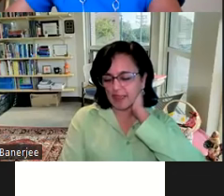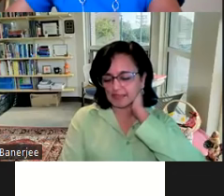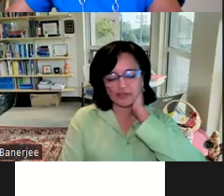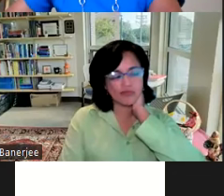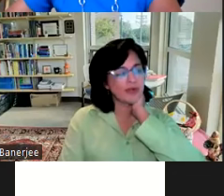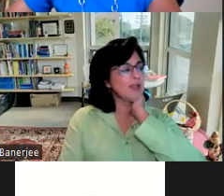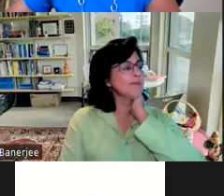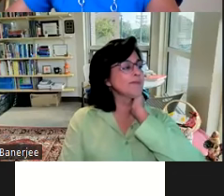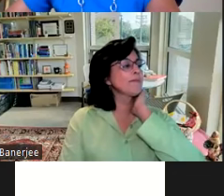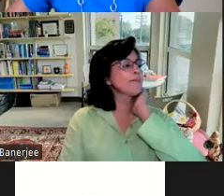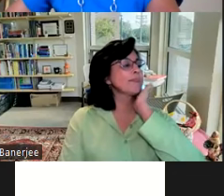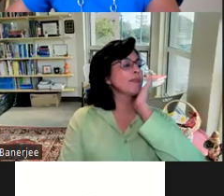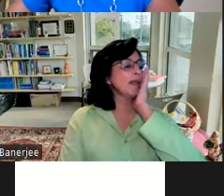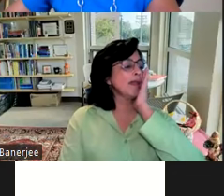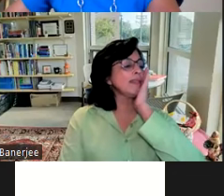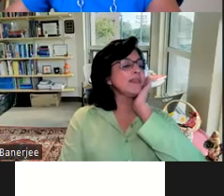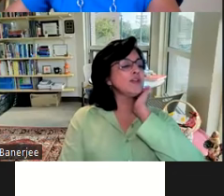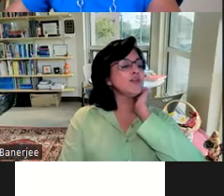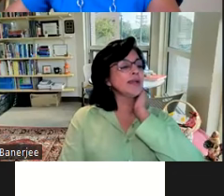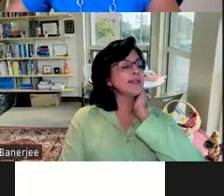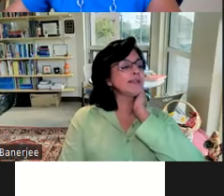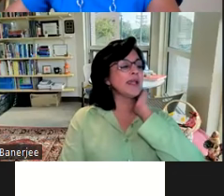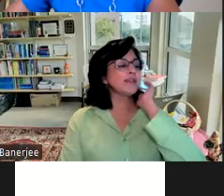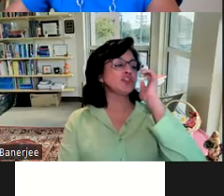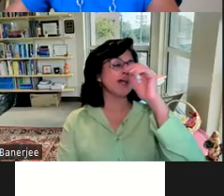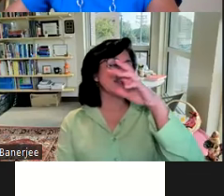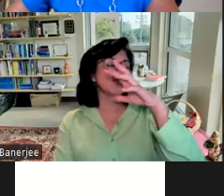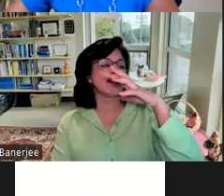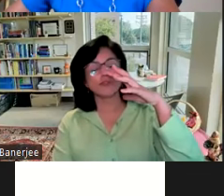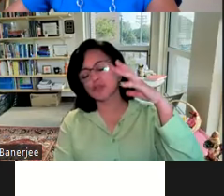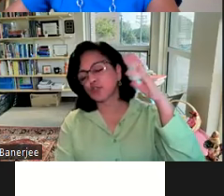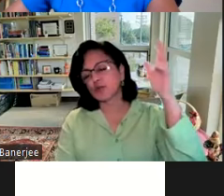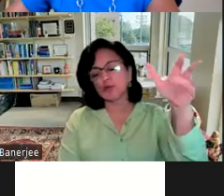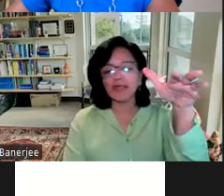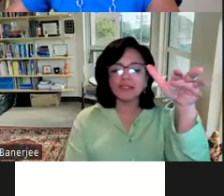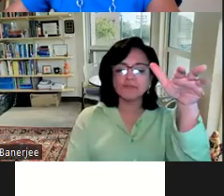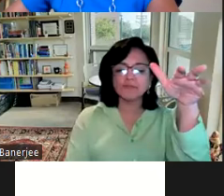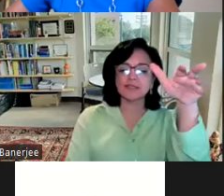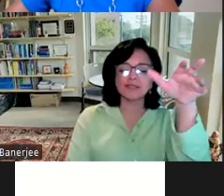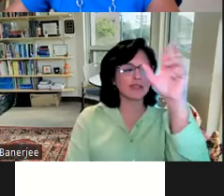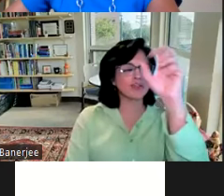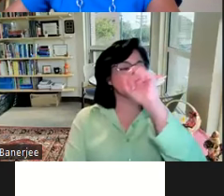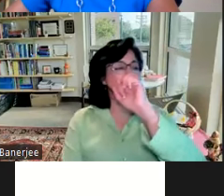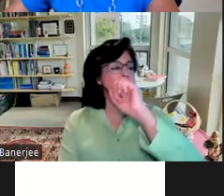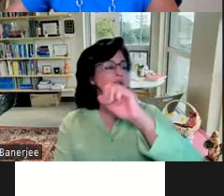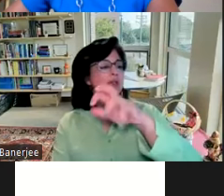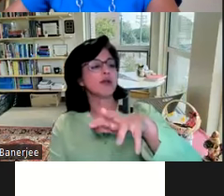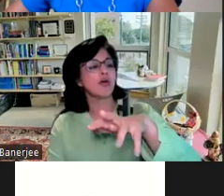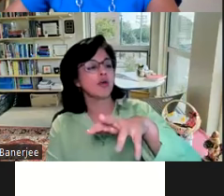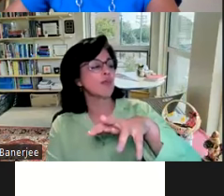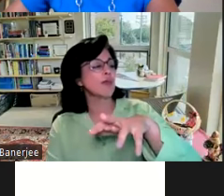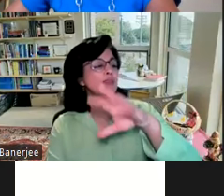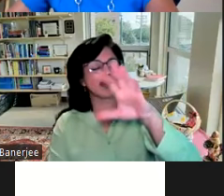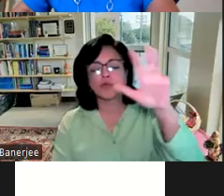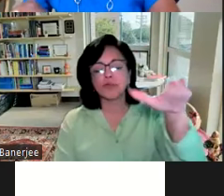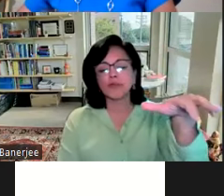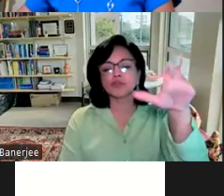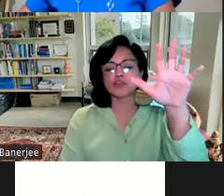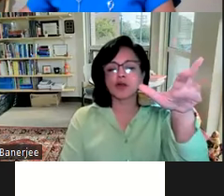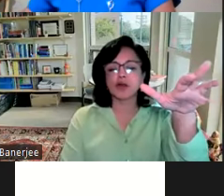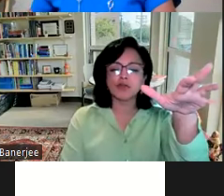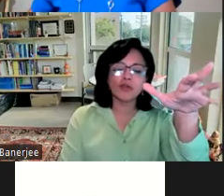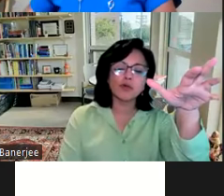achieve mastery. And then you might say the child will do it with 80% accuracy, or they will be